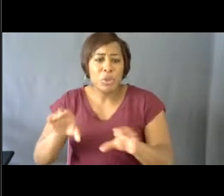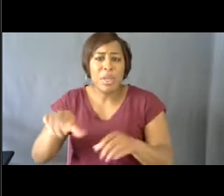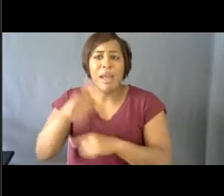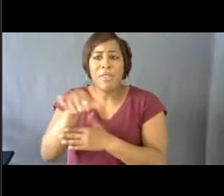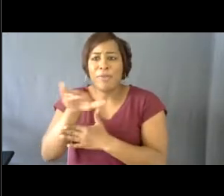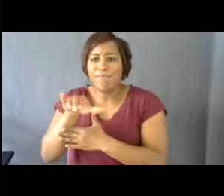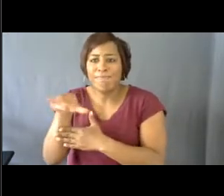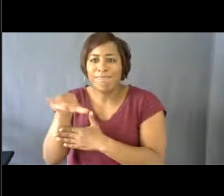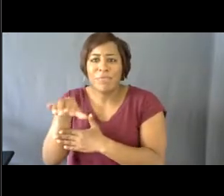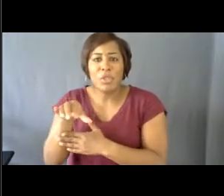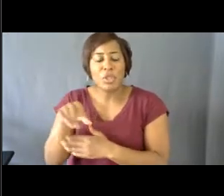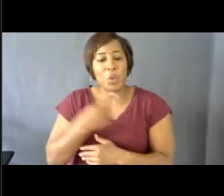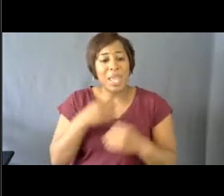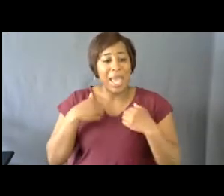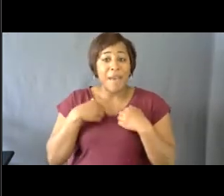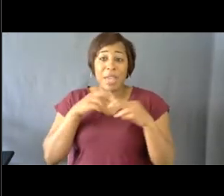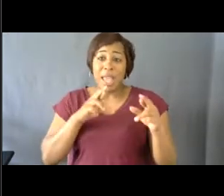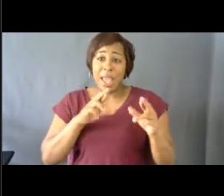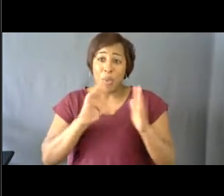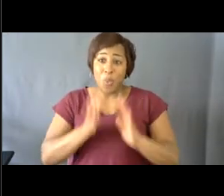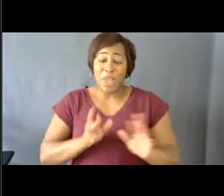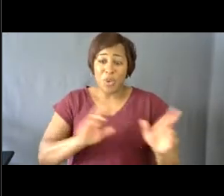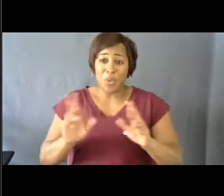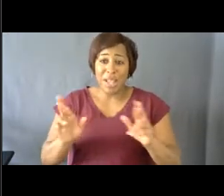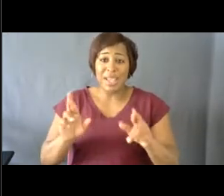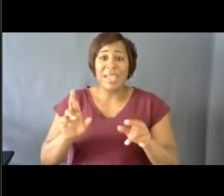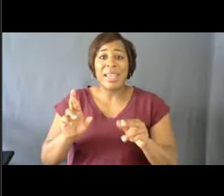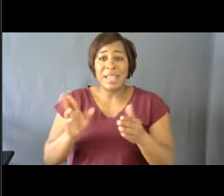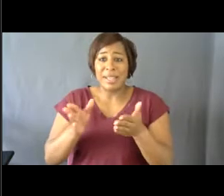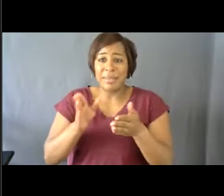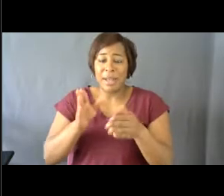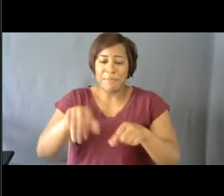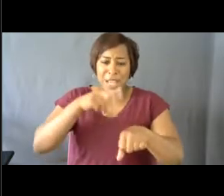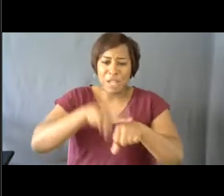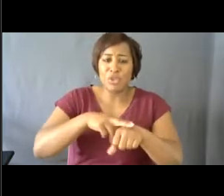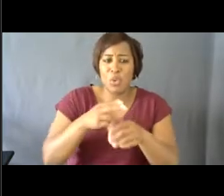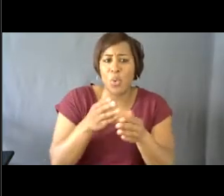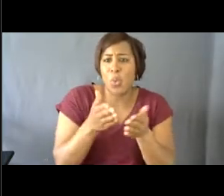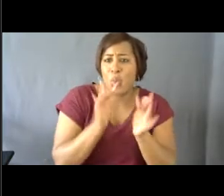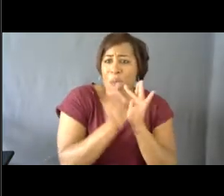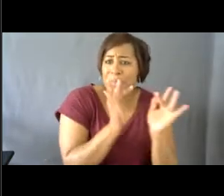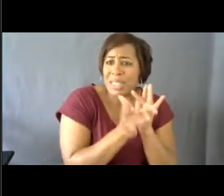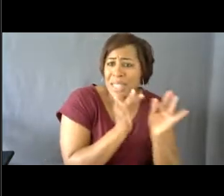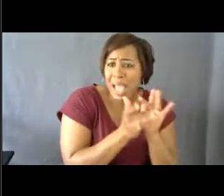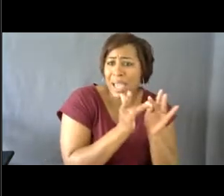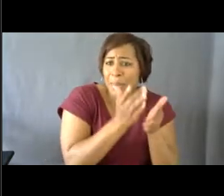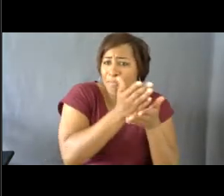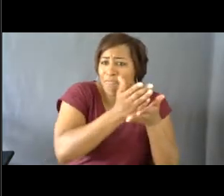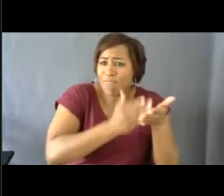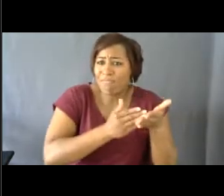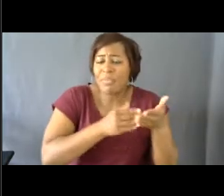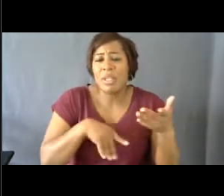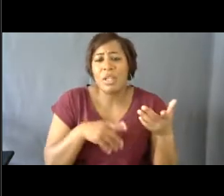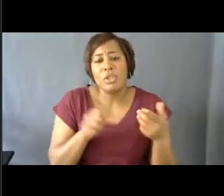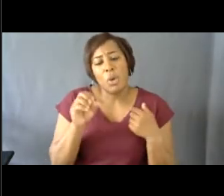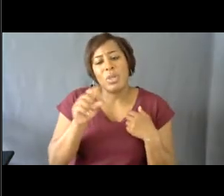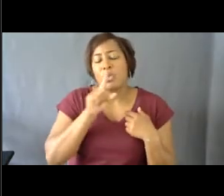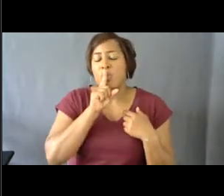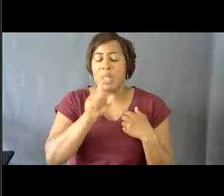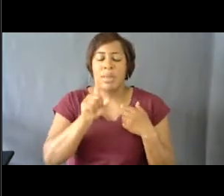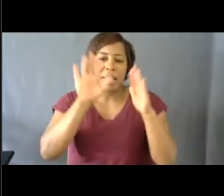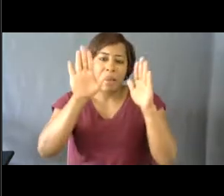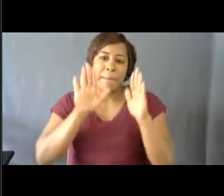Ready Nation website section where all this is held on. So it's really been amazing to watch over